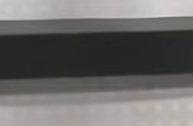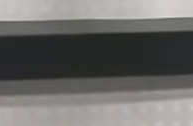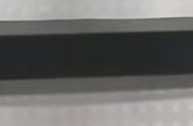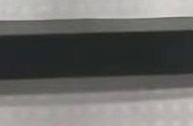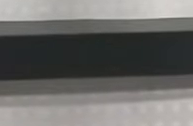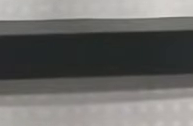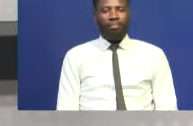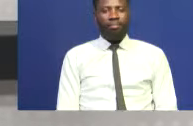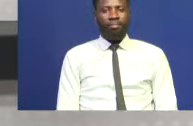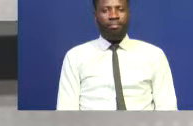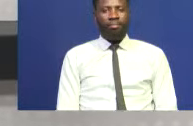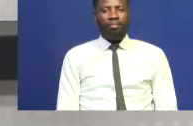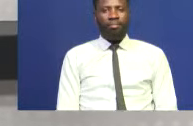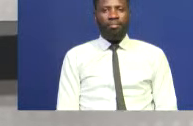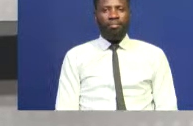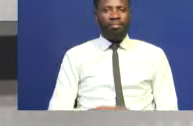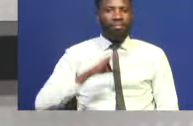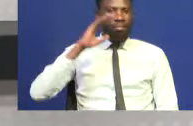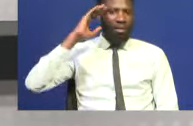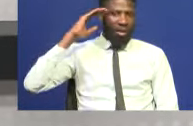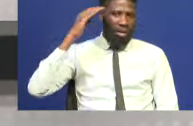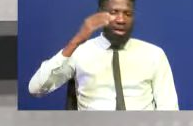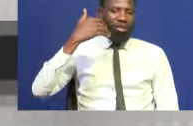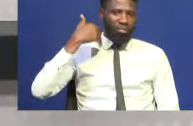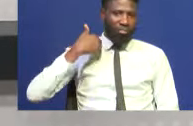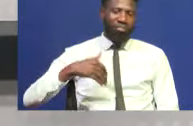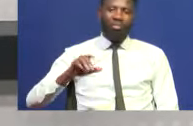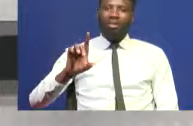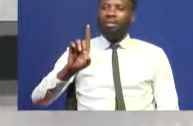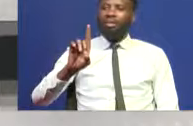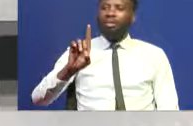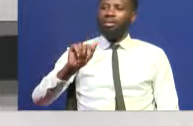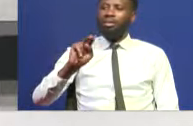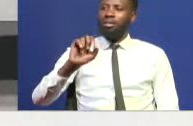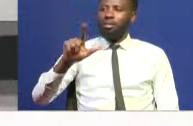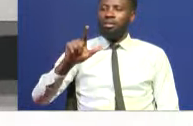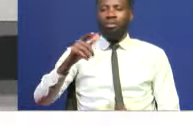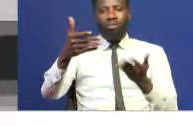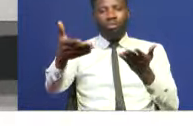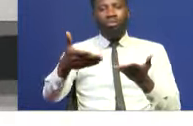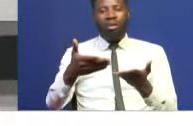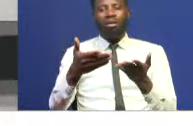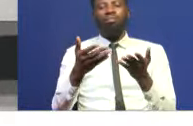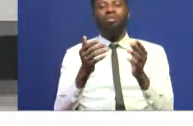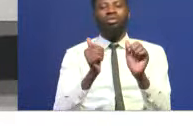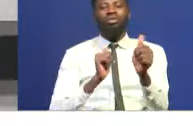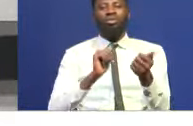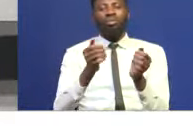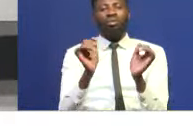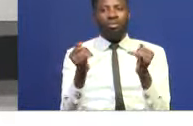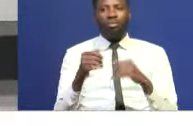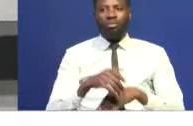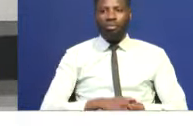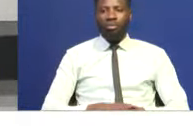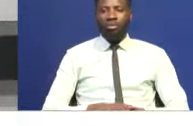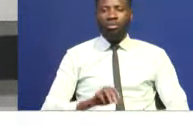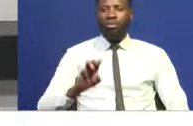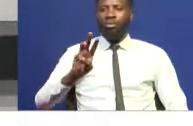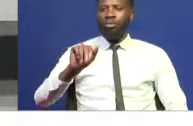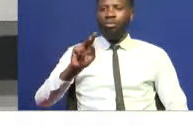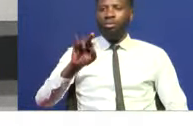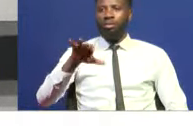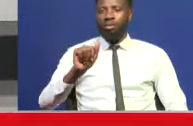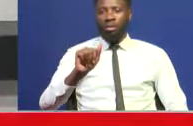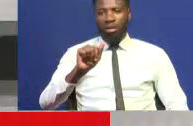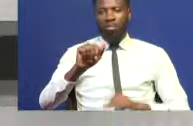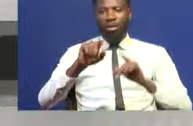A very good evening to you. My name is Daniel Home and welcome to the sports. And Bernard Wanyama scored a second half